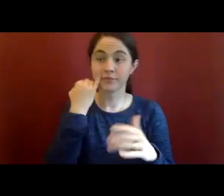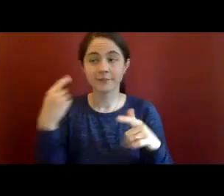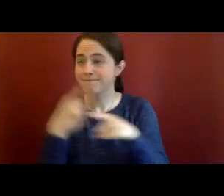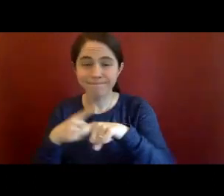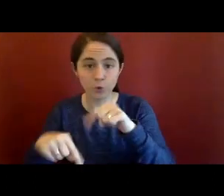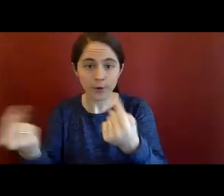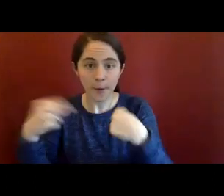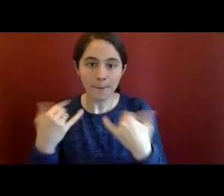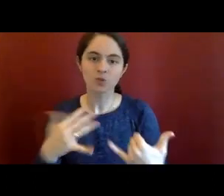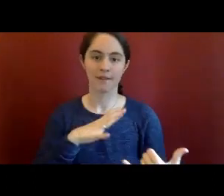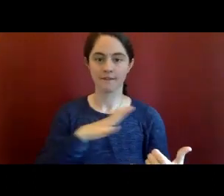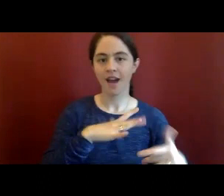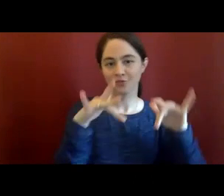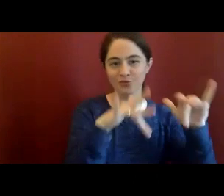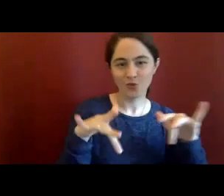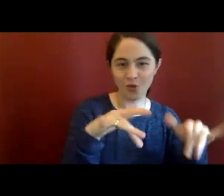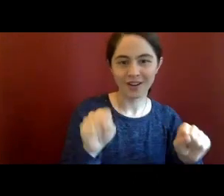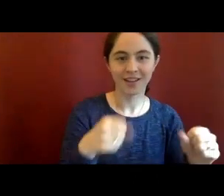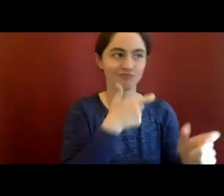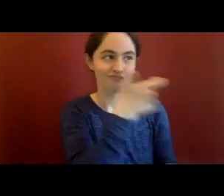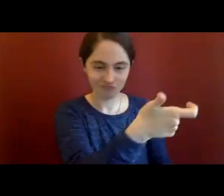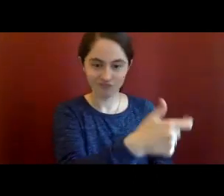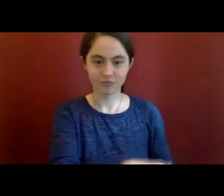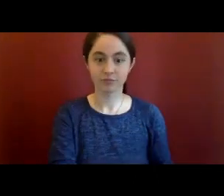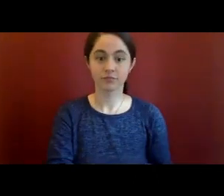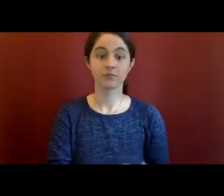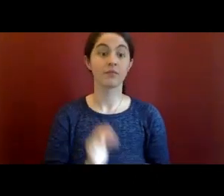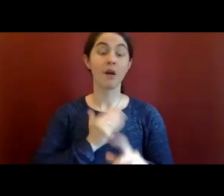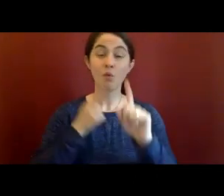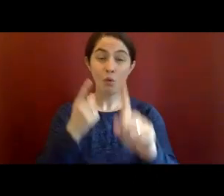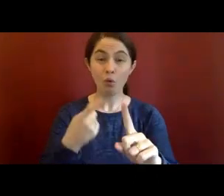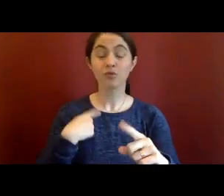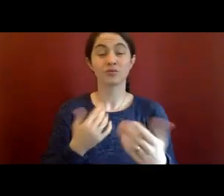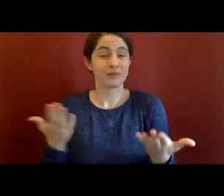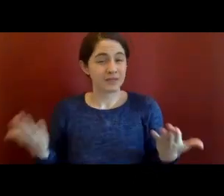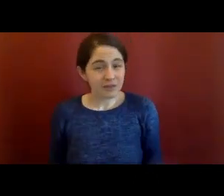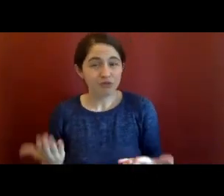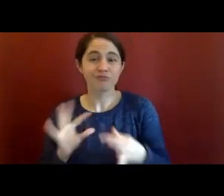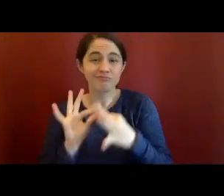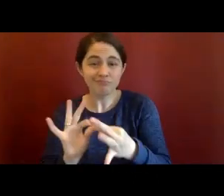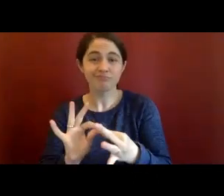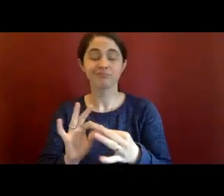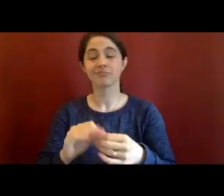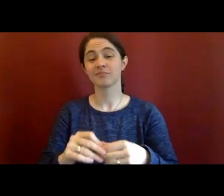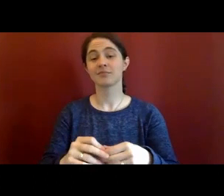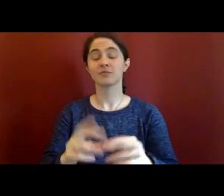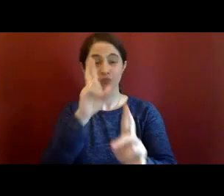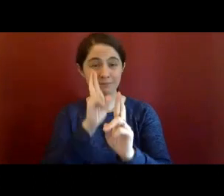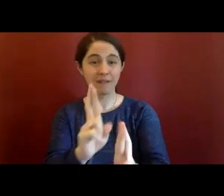being for this meeting are to be present, respectful, open-minded, engaged, and to lean into